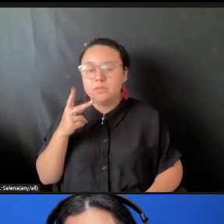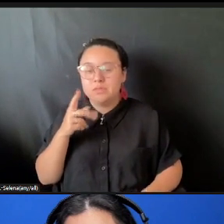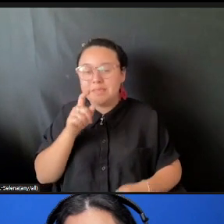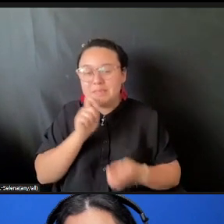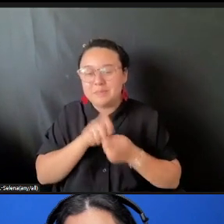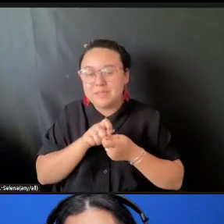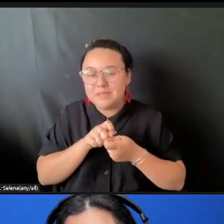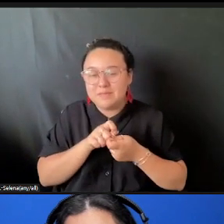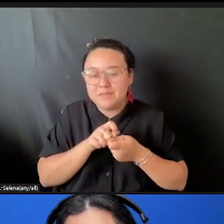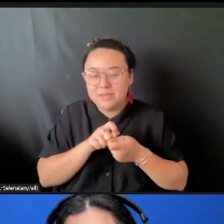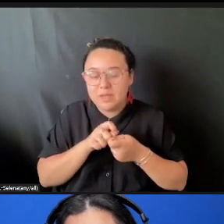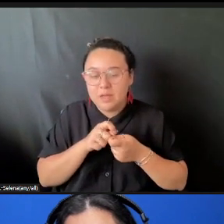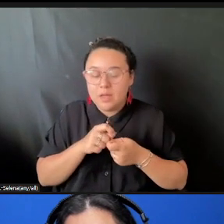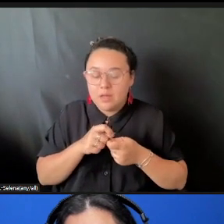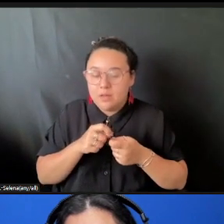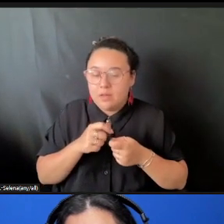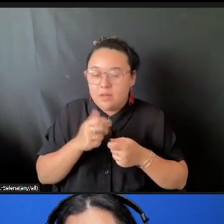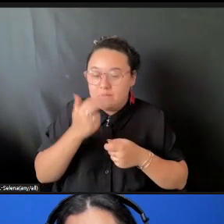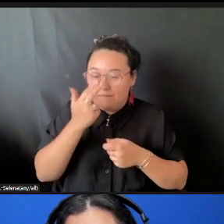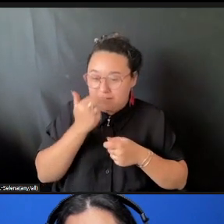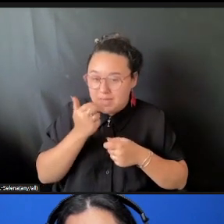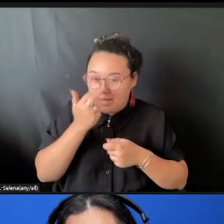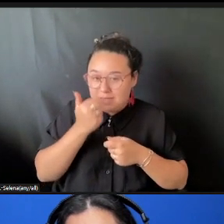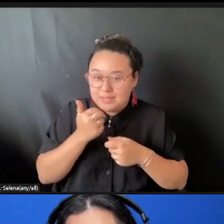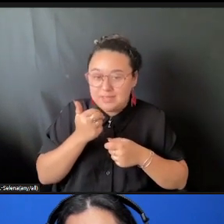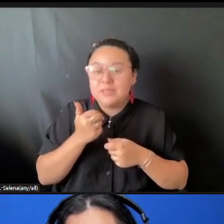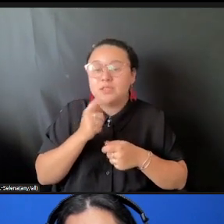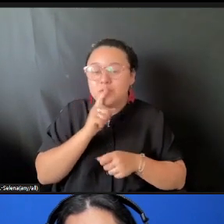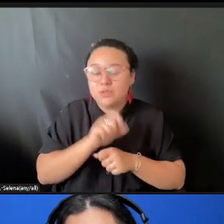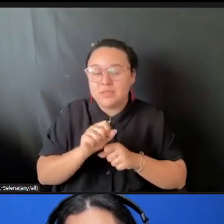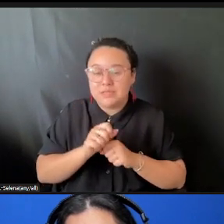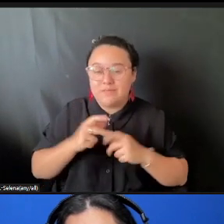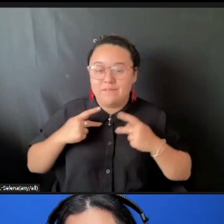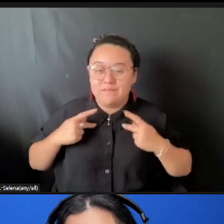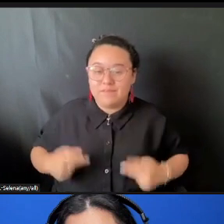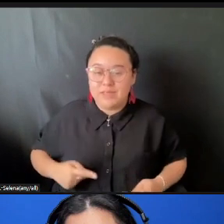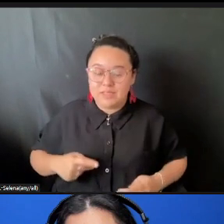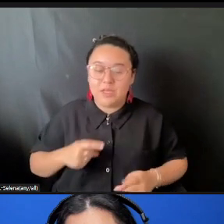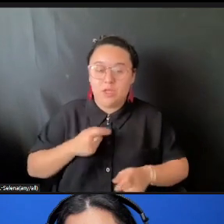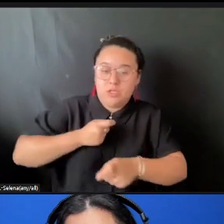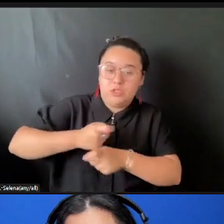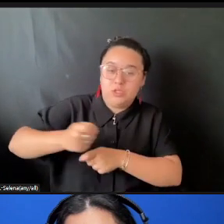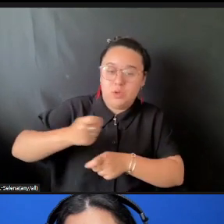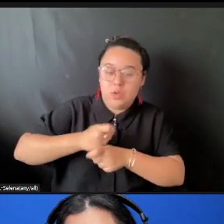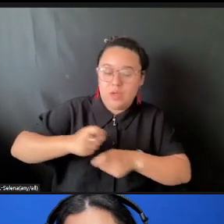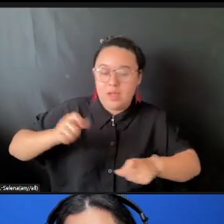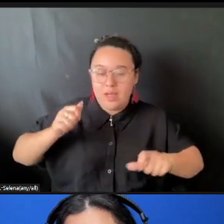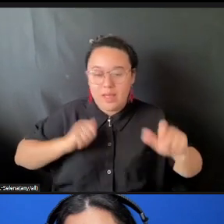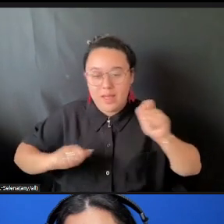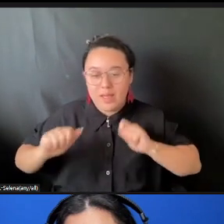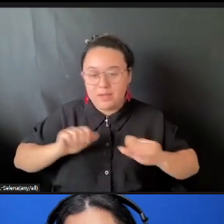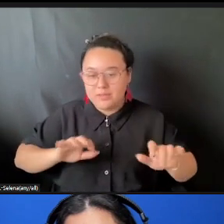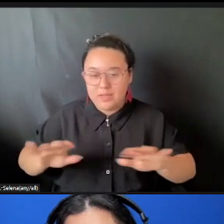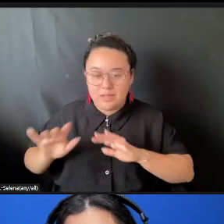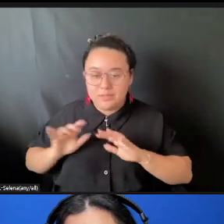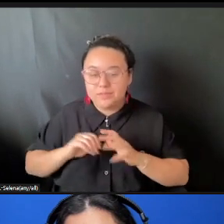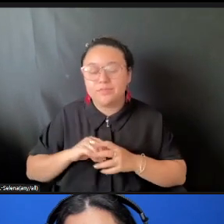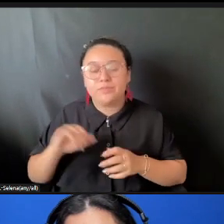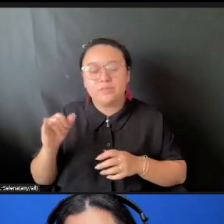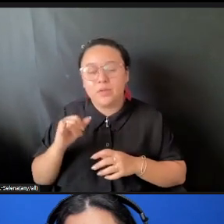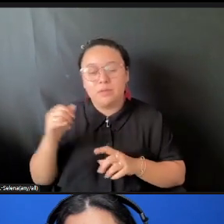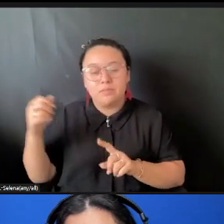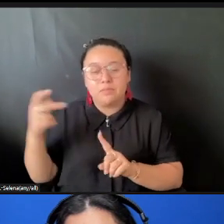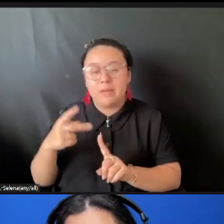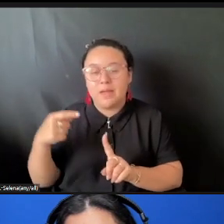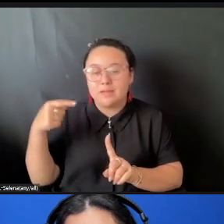specifically comedy and physical acting, but also this idea of always kind of coming back to